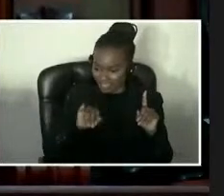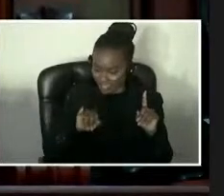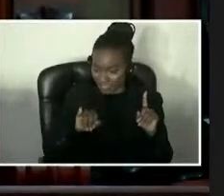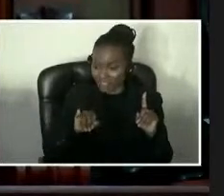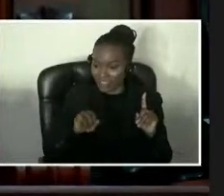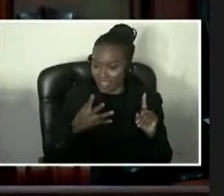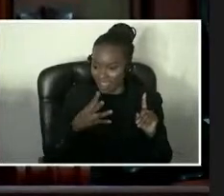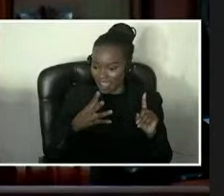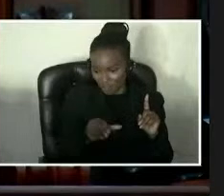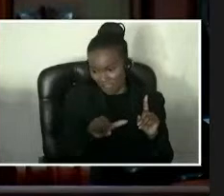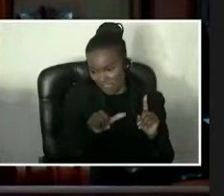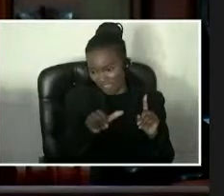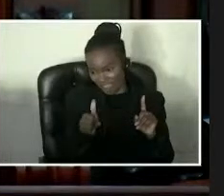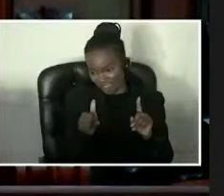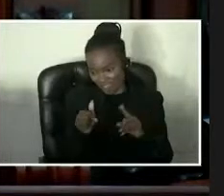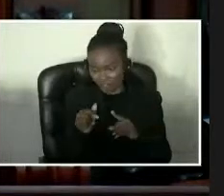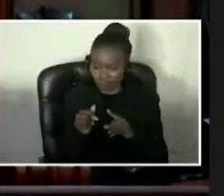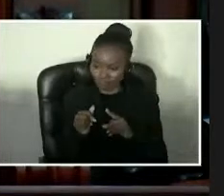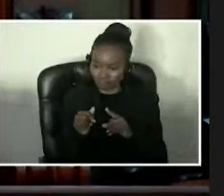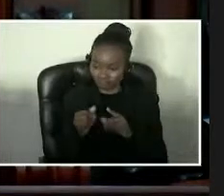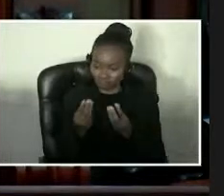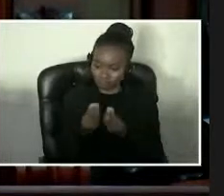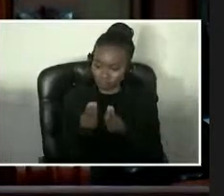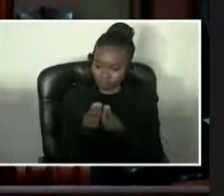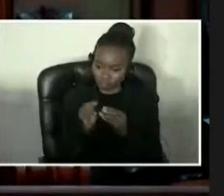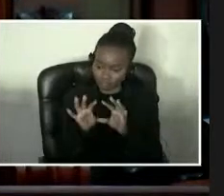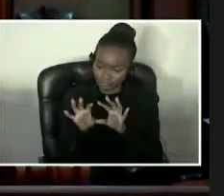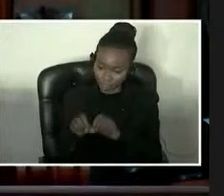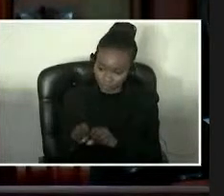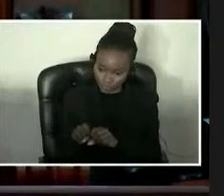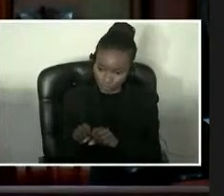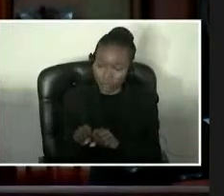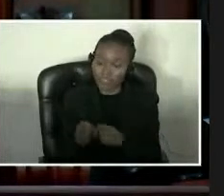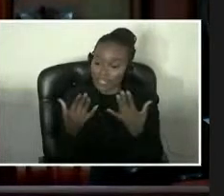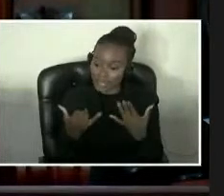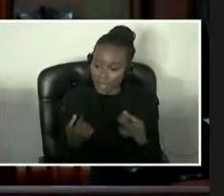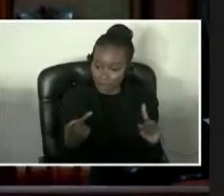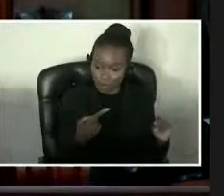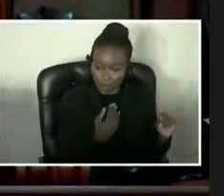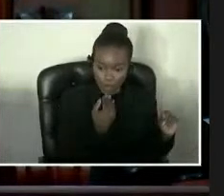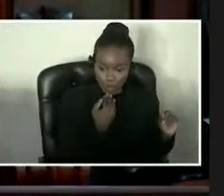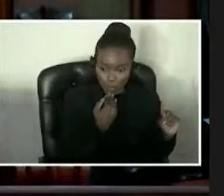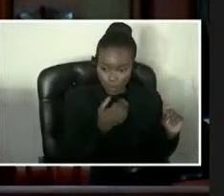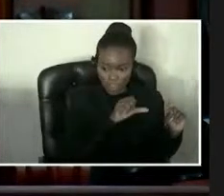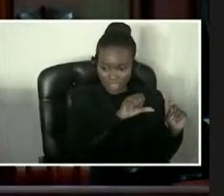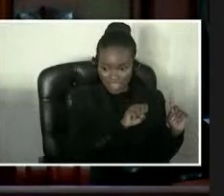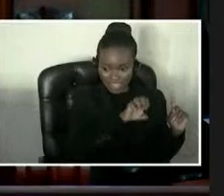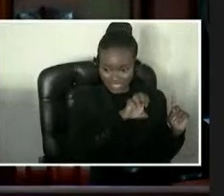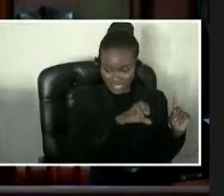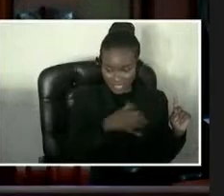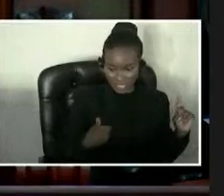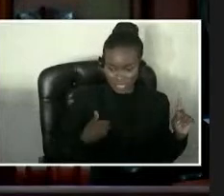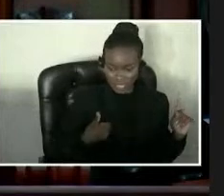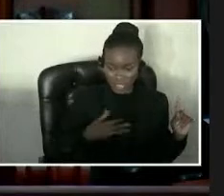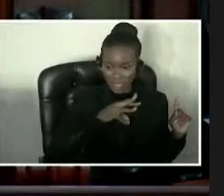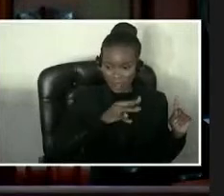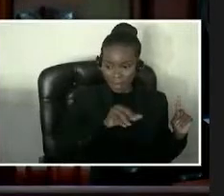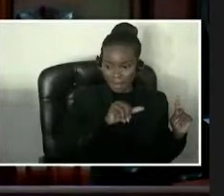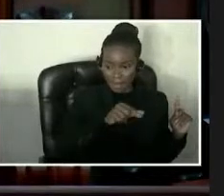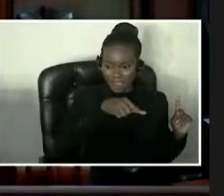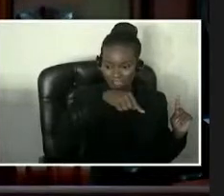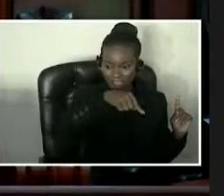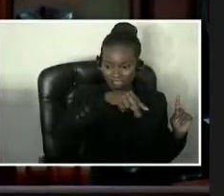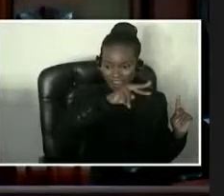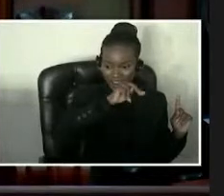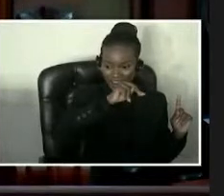told this is honorable s e mangale bishop magnali seems to